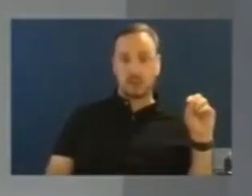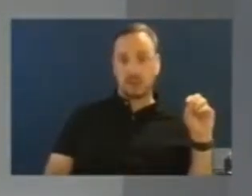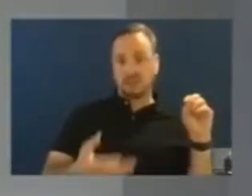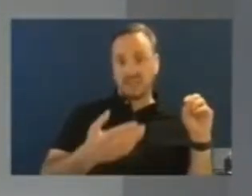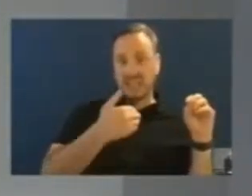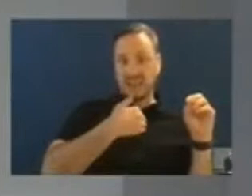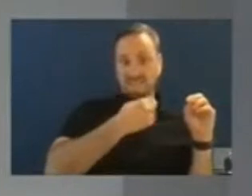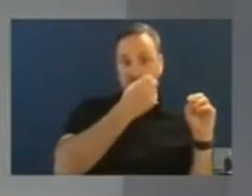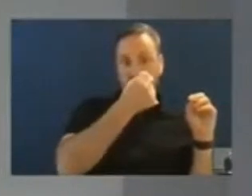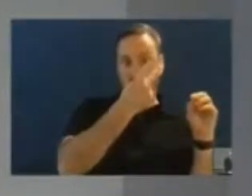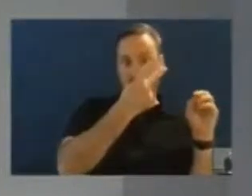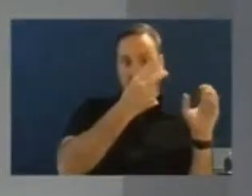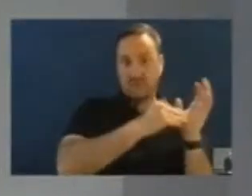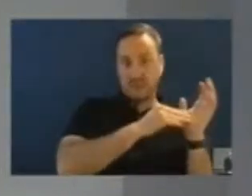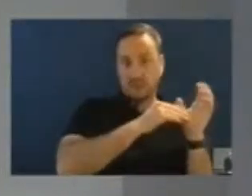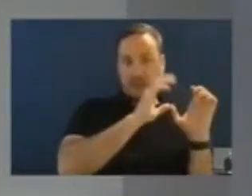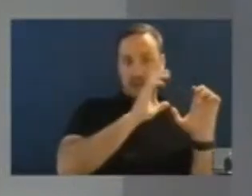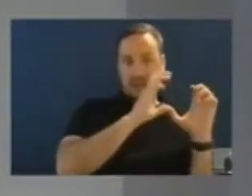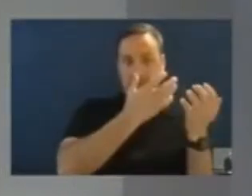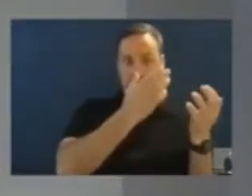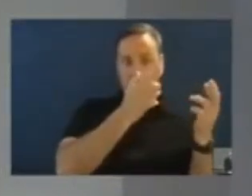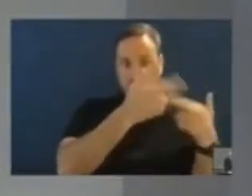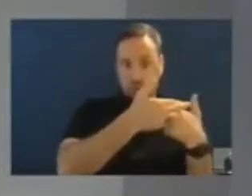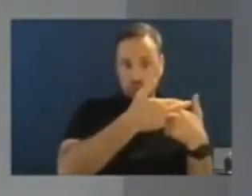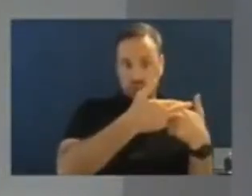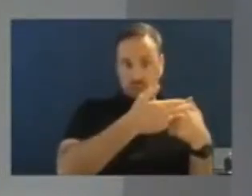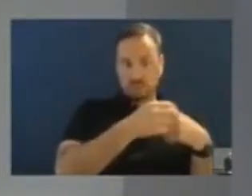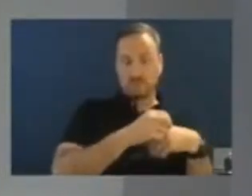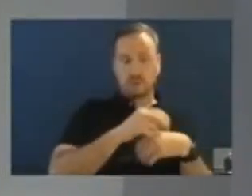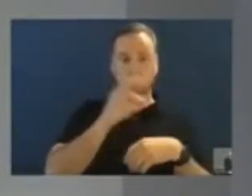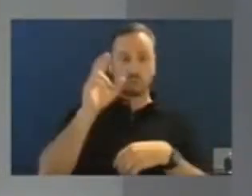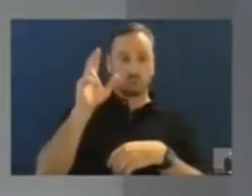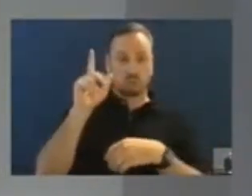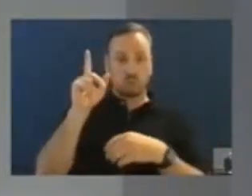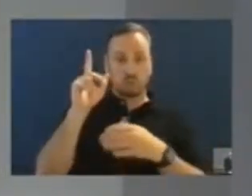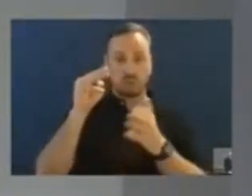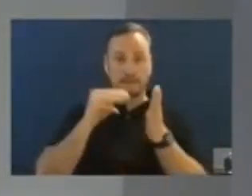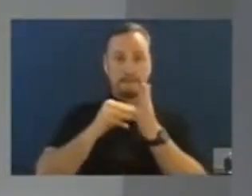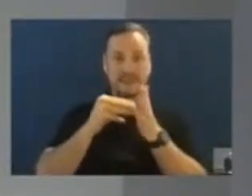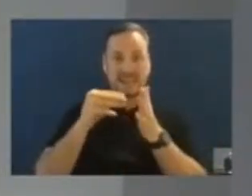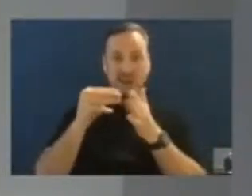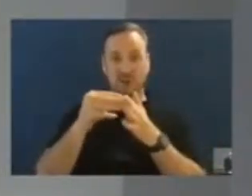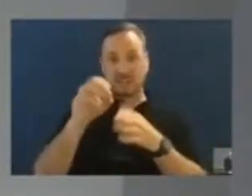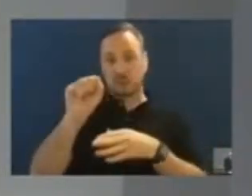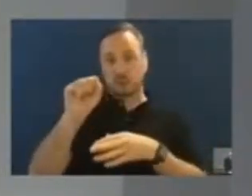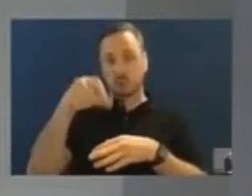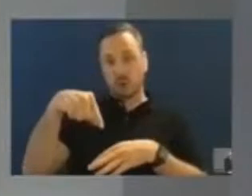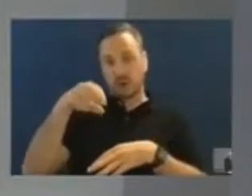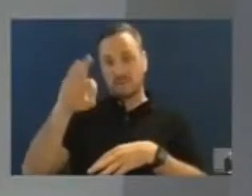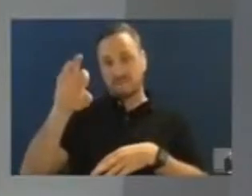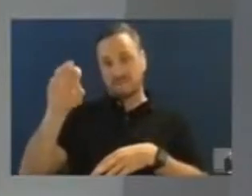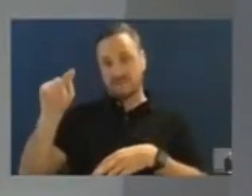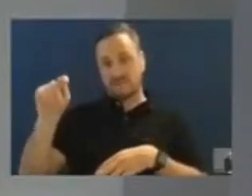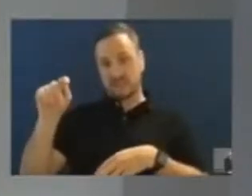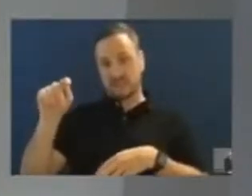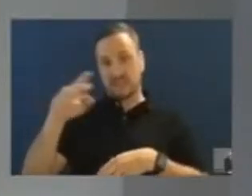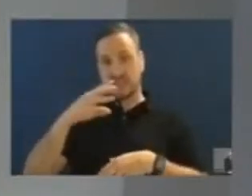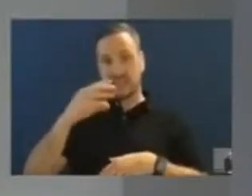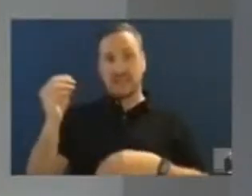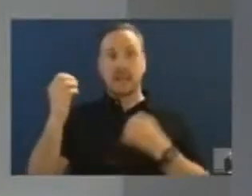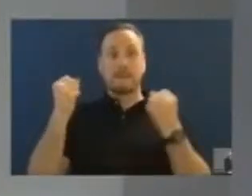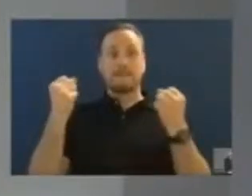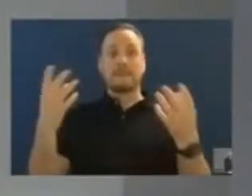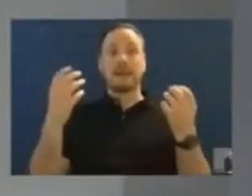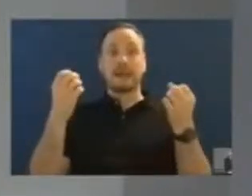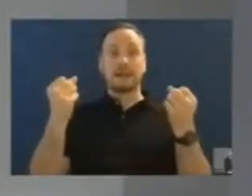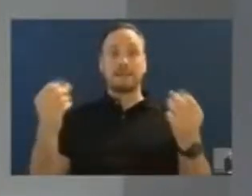estimate. There's 23 million square feet and many, many, many, many components